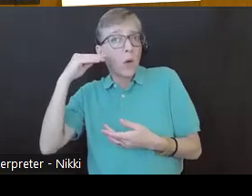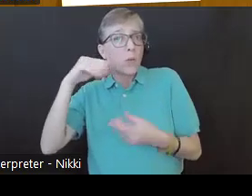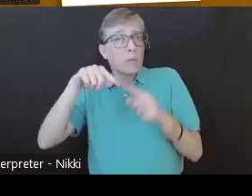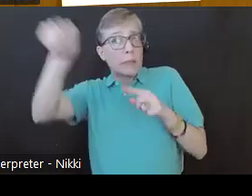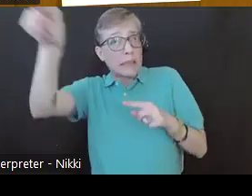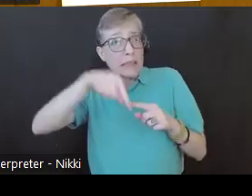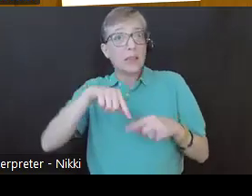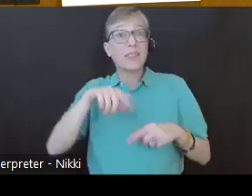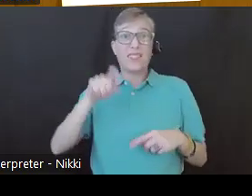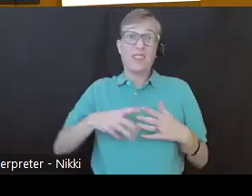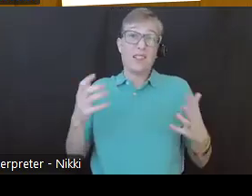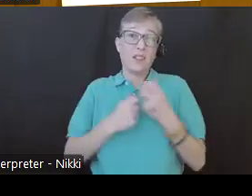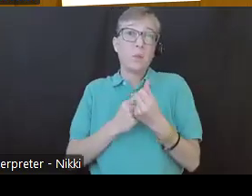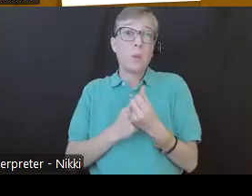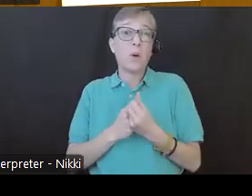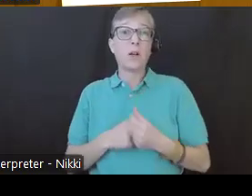of support.